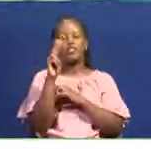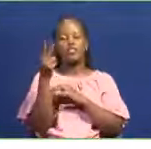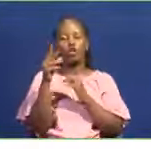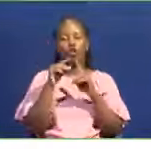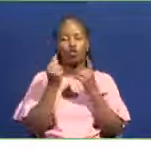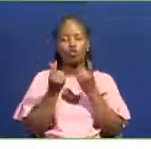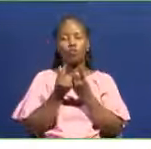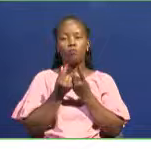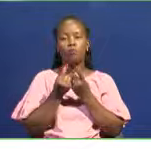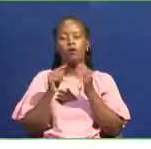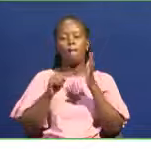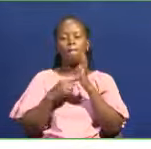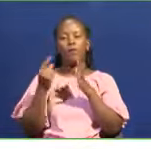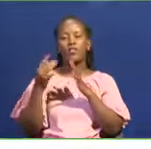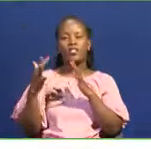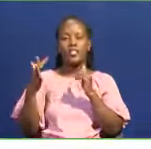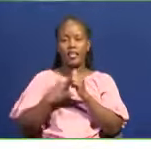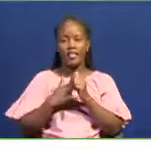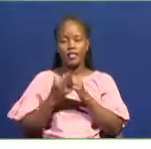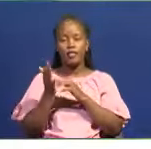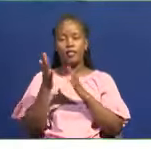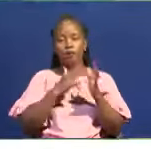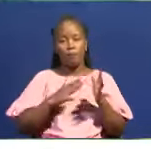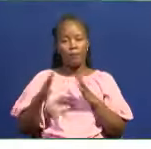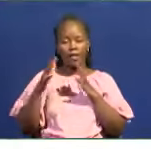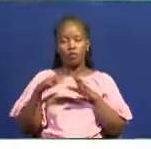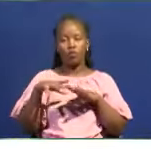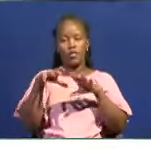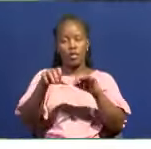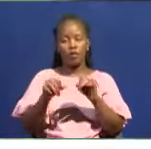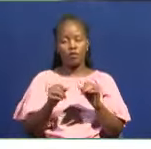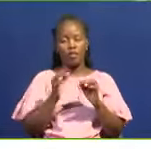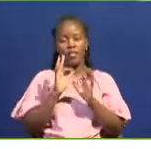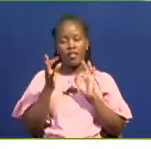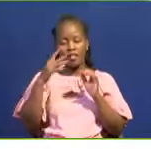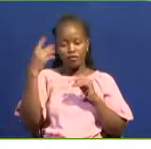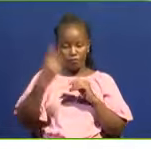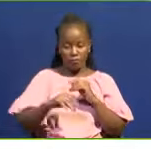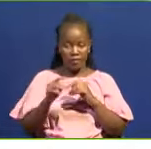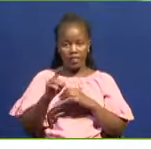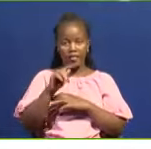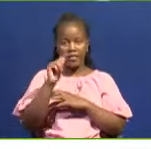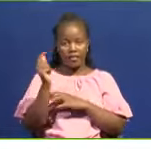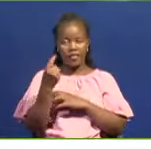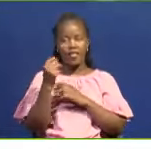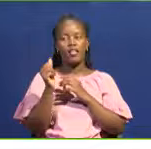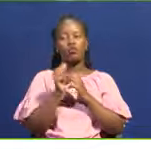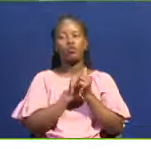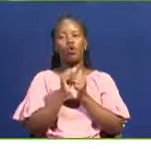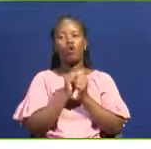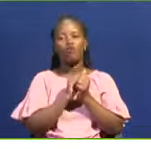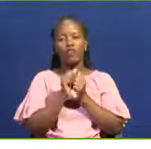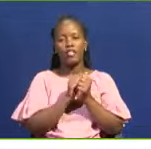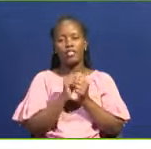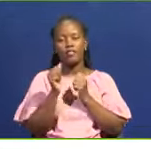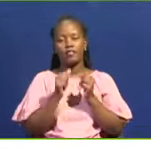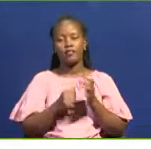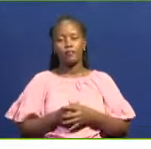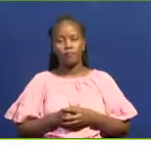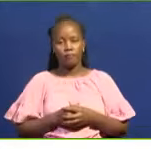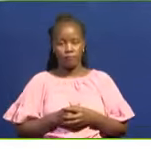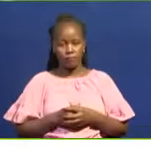8 points, are in contention to book their remaining slot if they beat Kenya on Friday at the new Peter Mokaba Stadium in